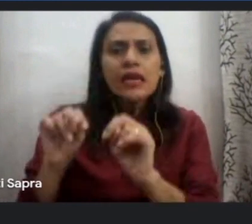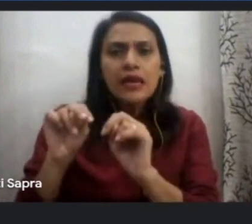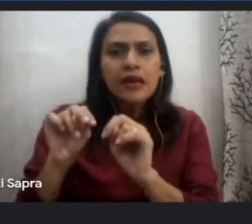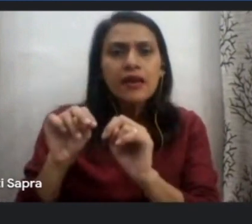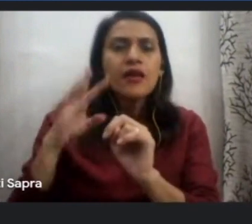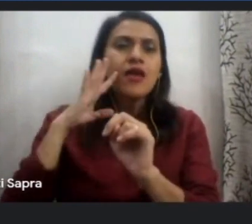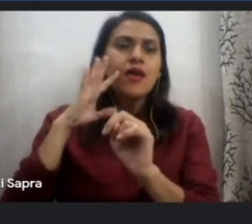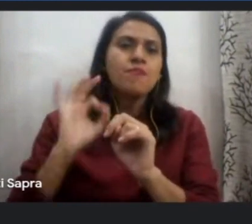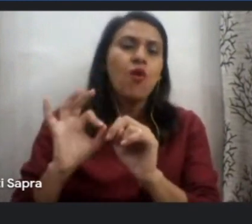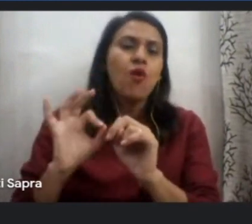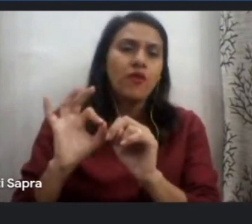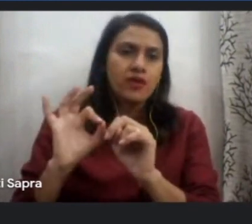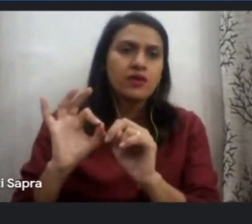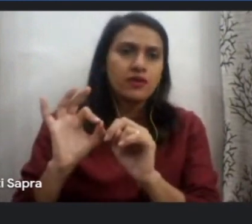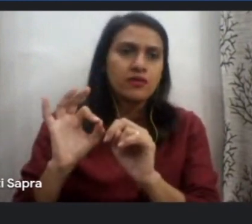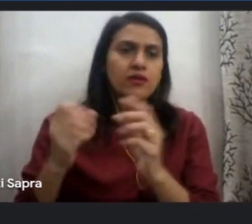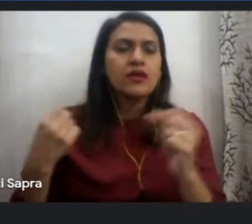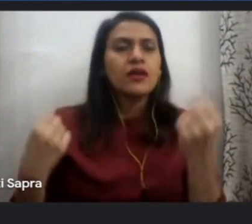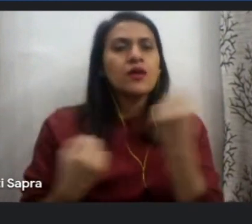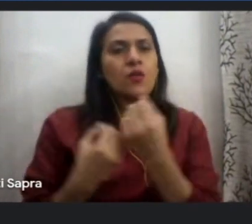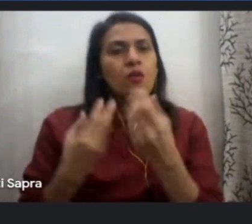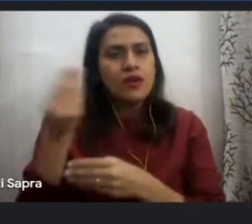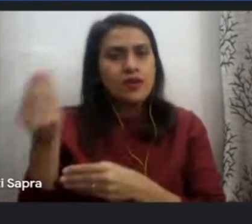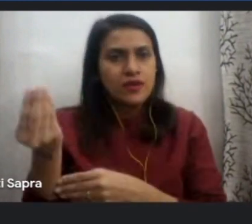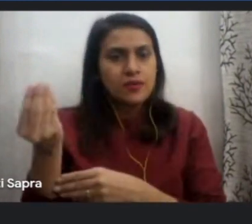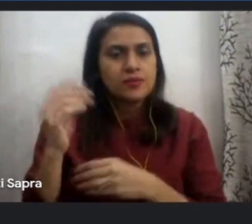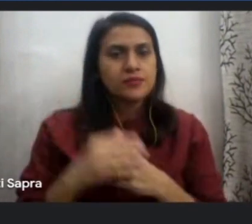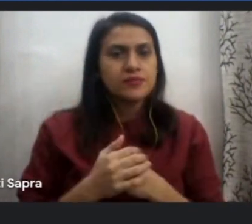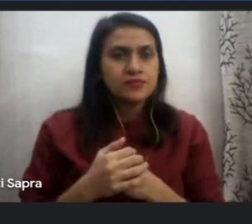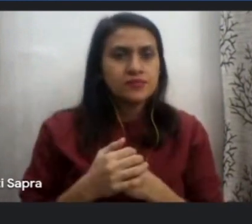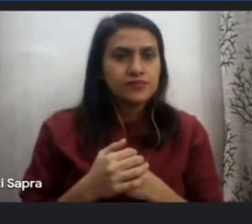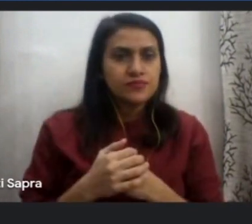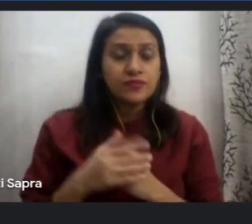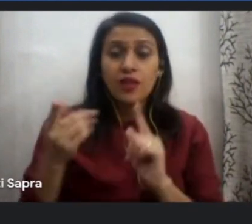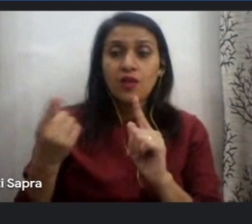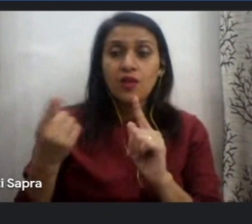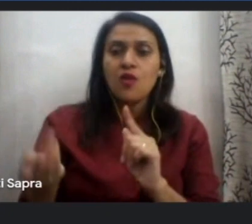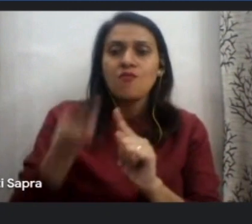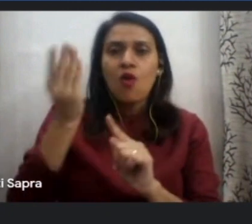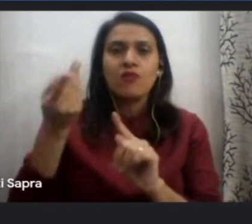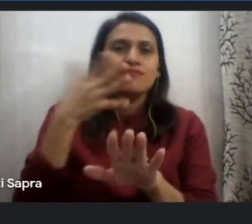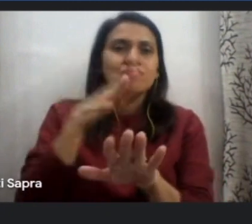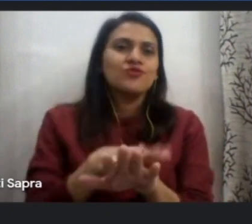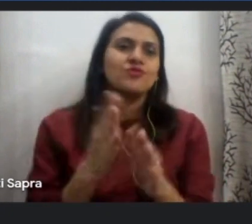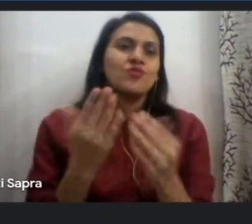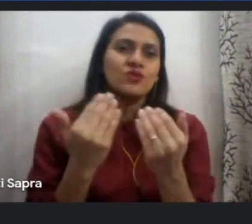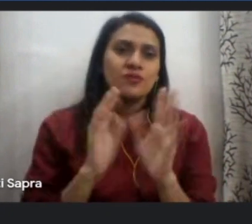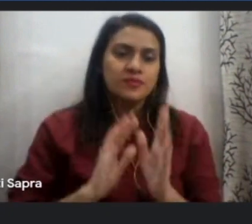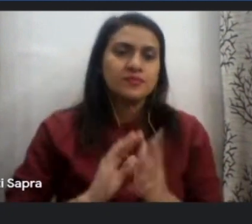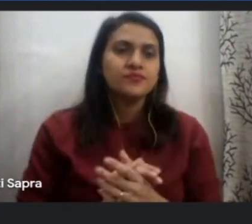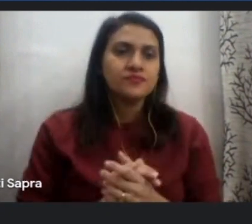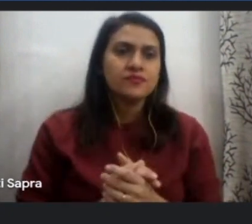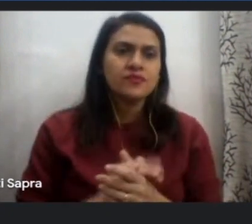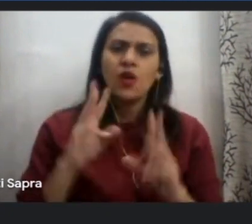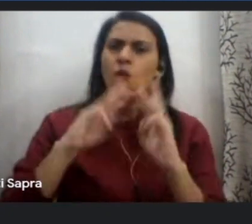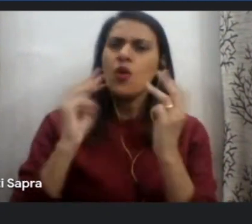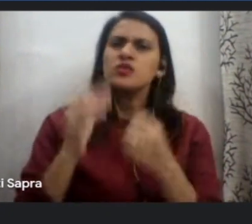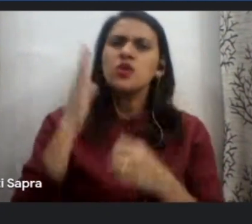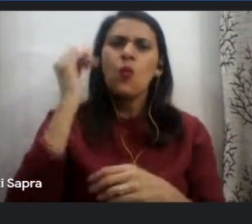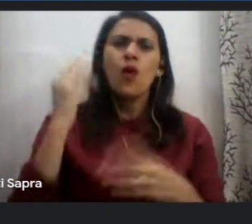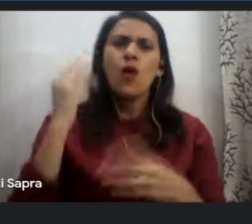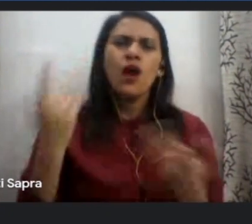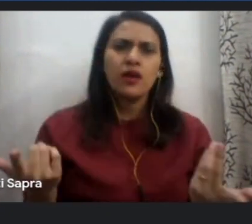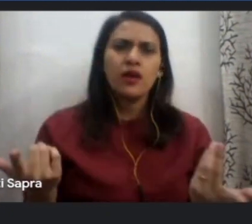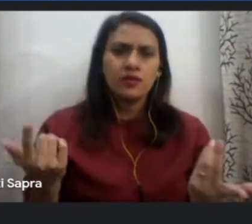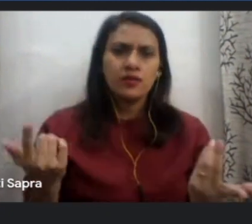different contexts, and about the way we can be more inclusive. Okay? So, why this workshop? Now, we are